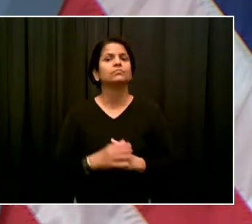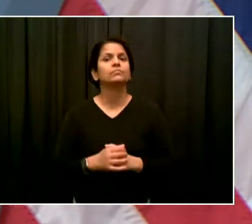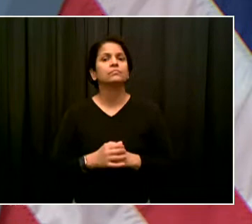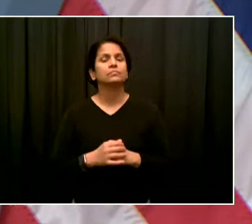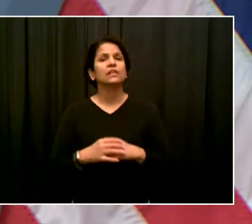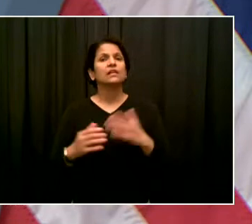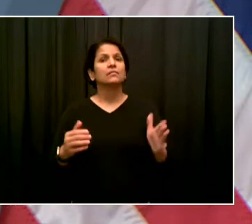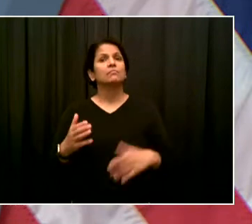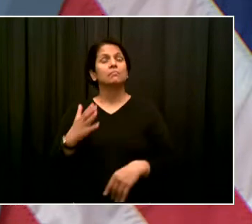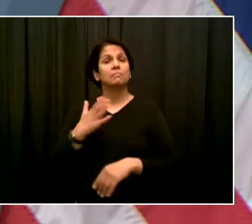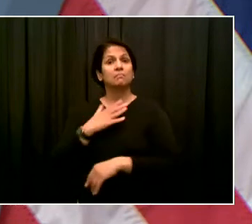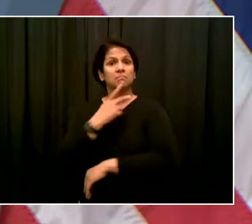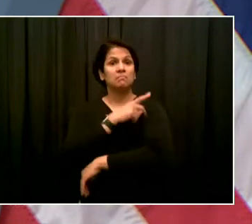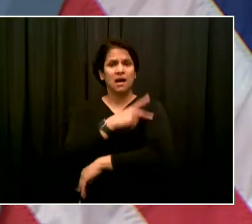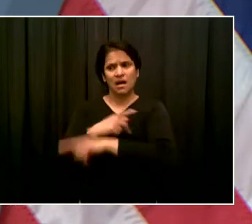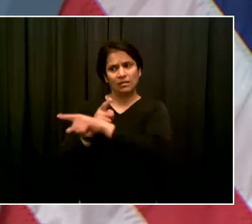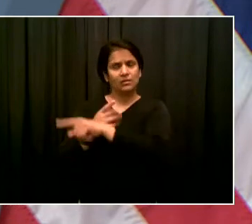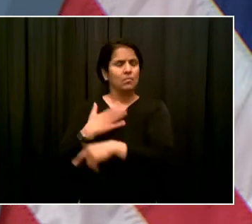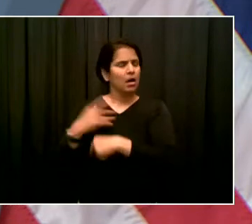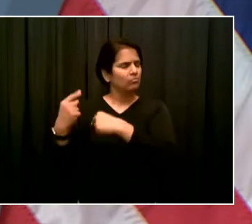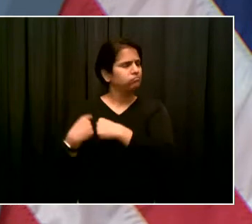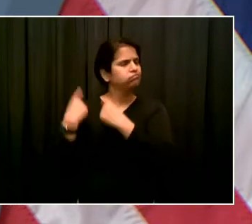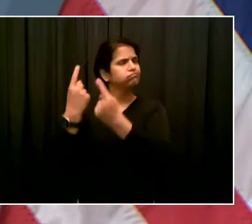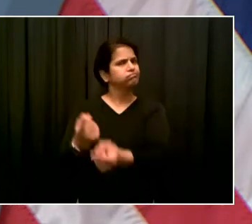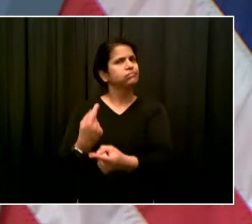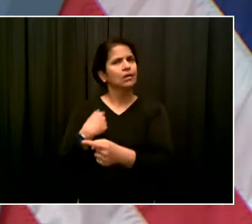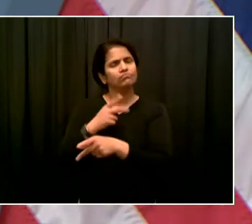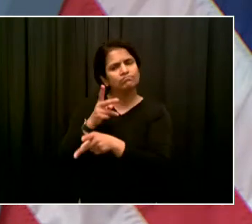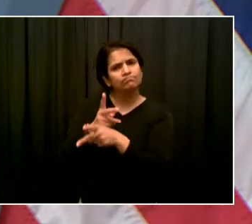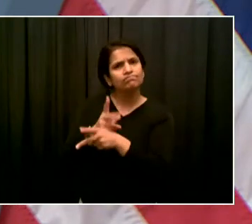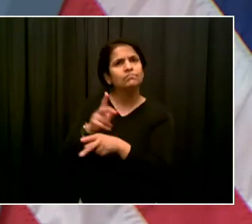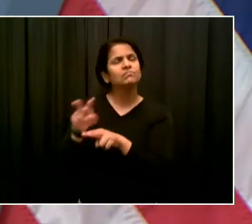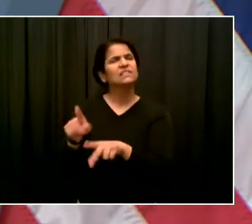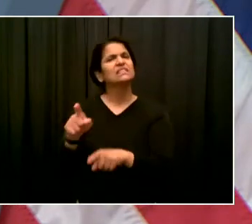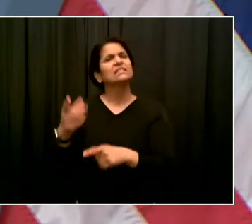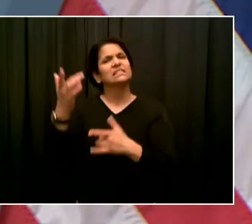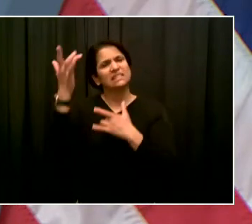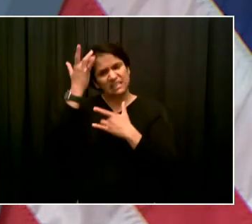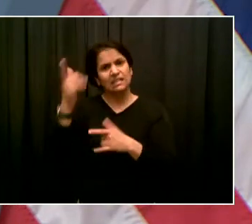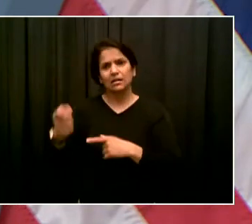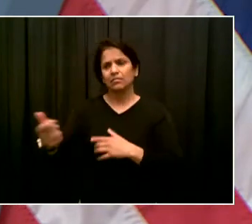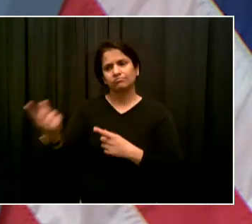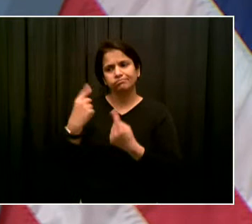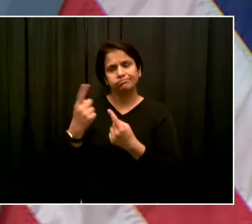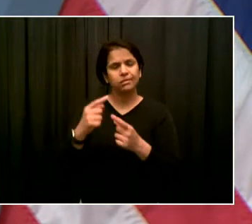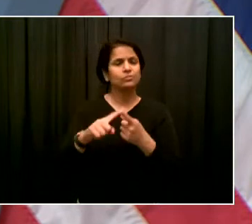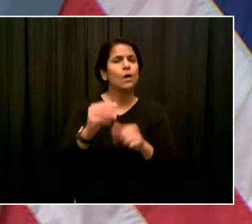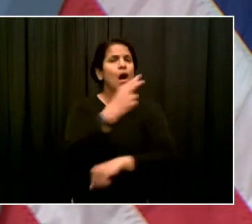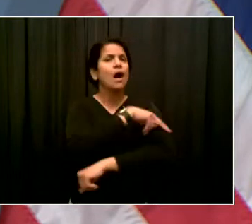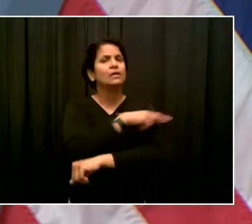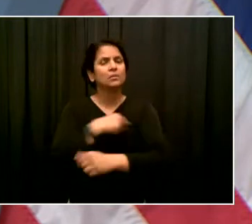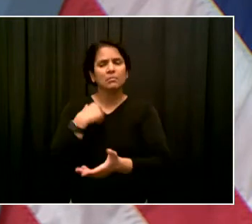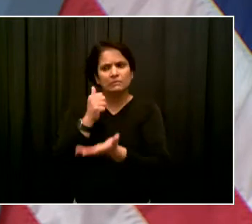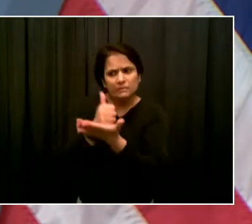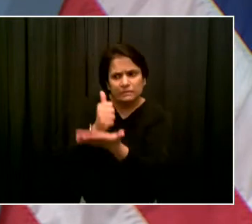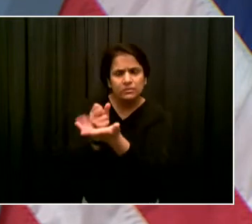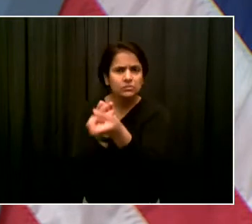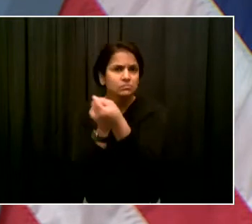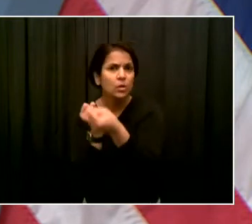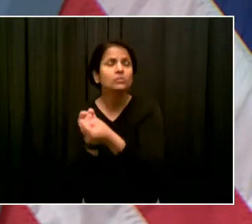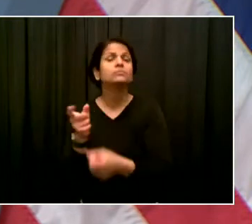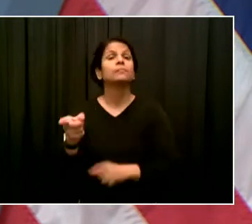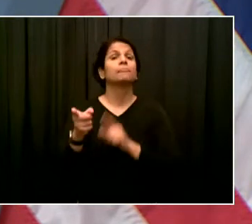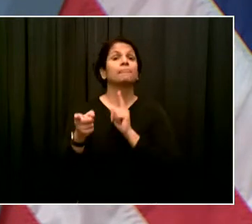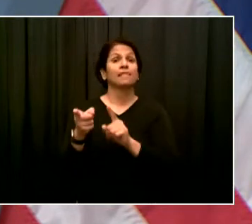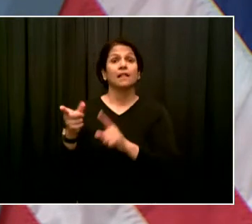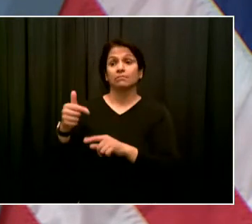leading to hospitalizations for both. Our primary care team saw him like clockwork every few weeks, focusing